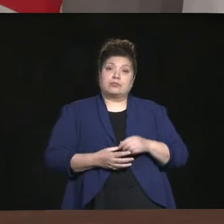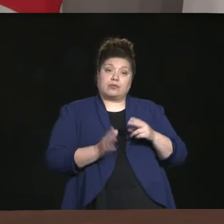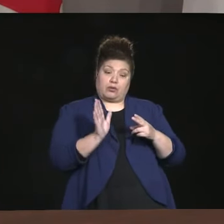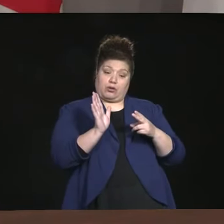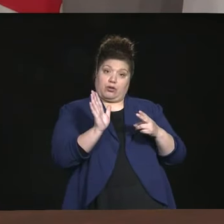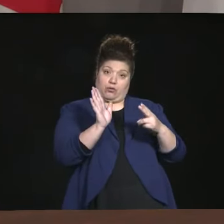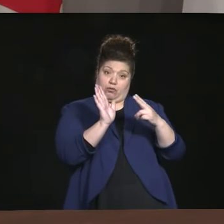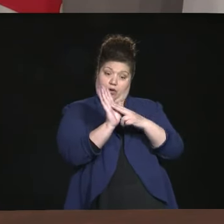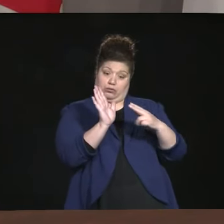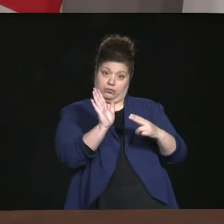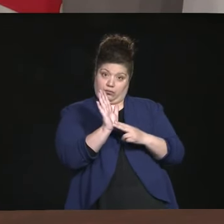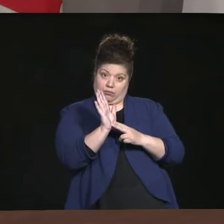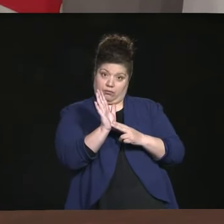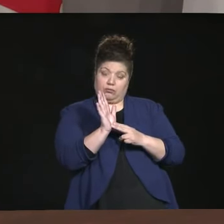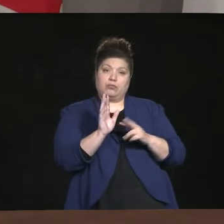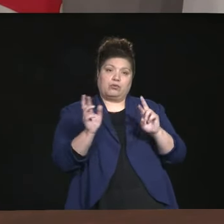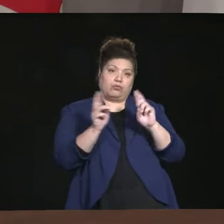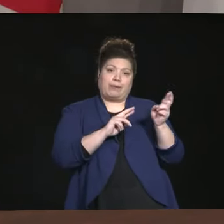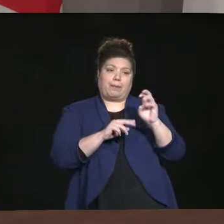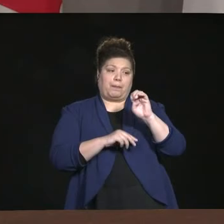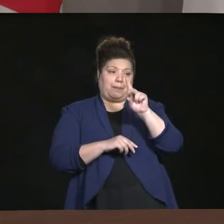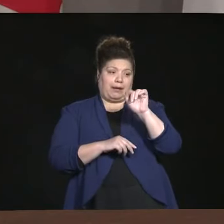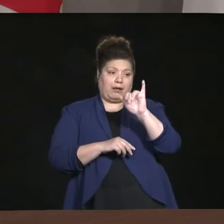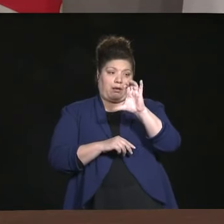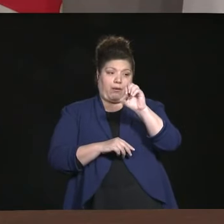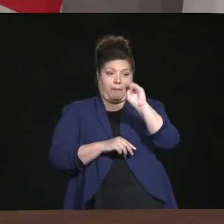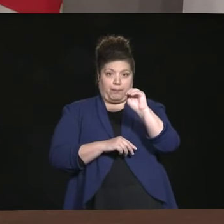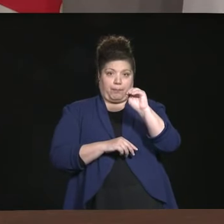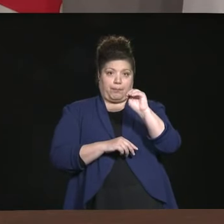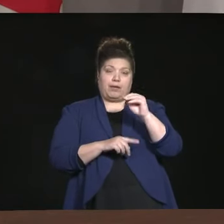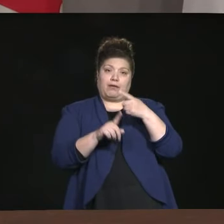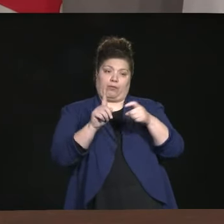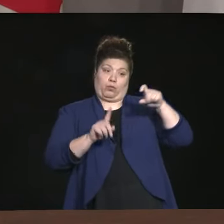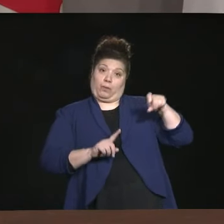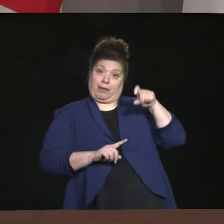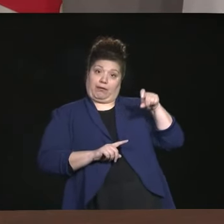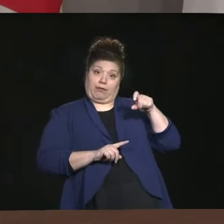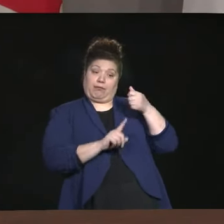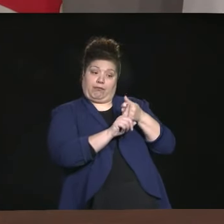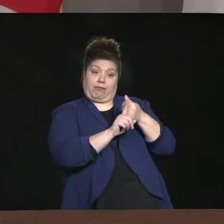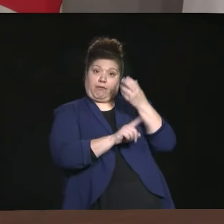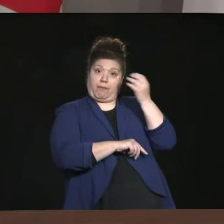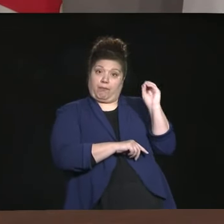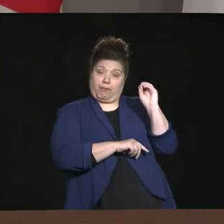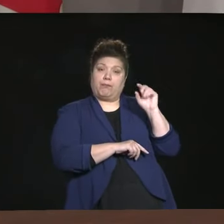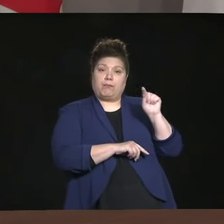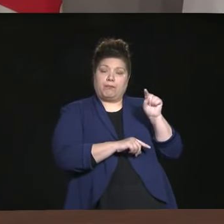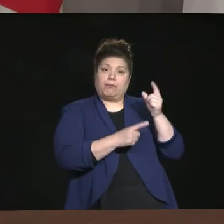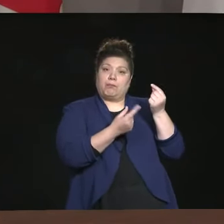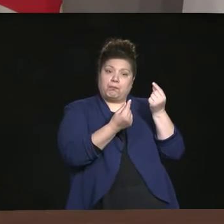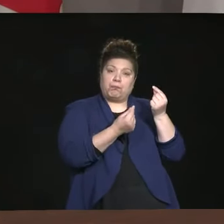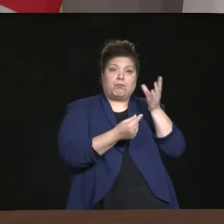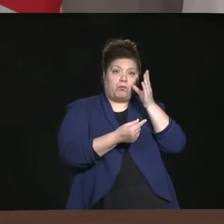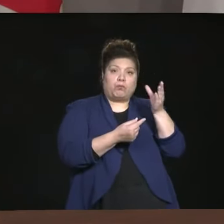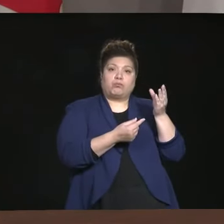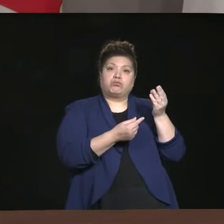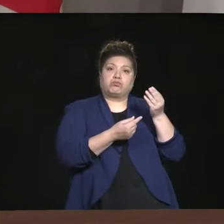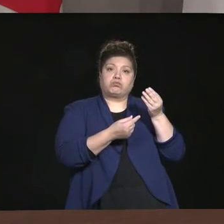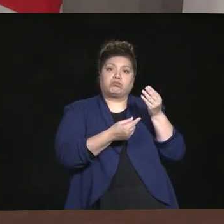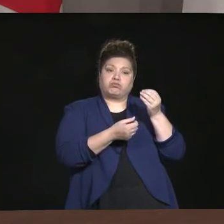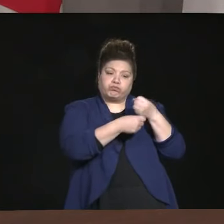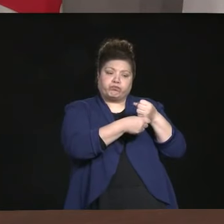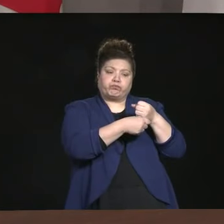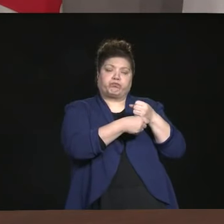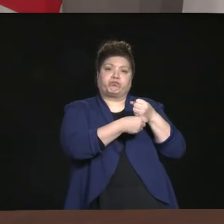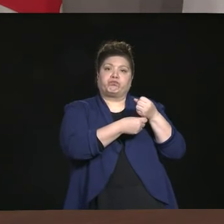Québec, pour fournir une importante réserve de masques chirurgicaux. Including this